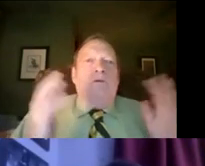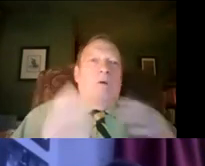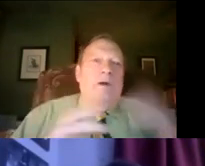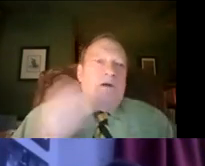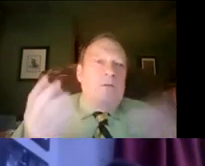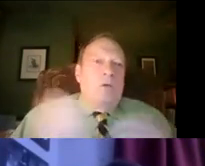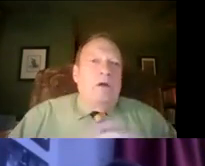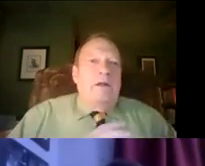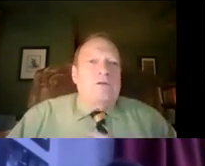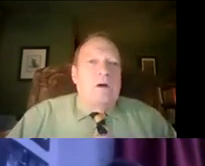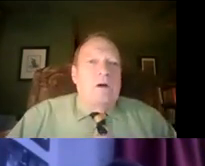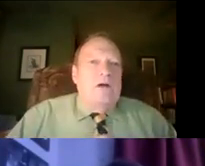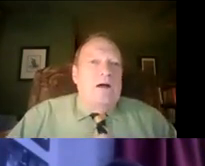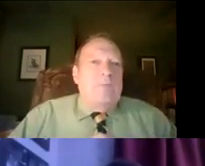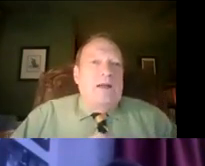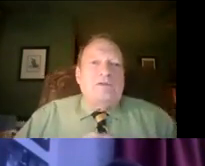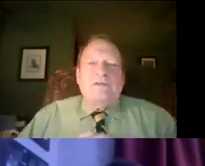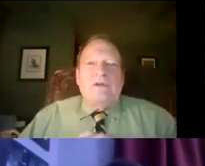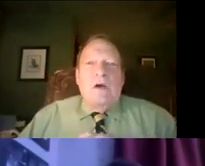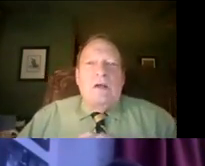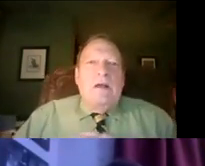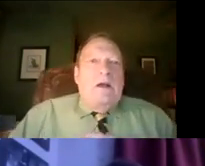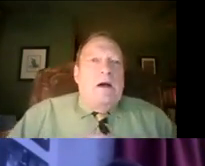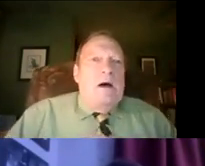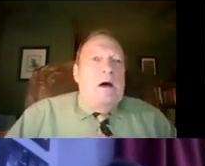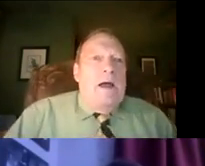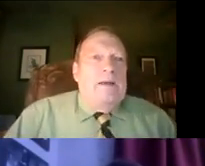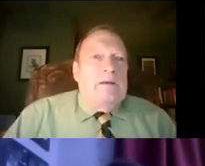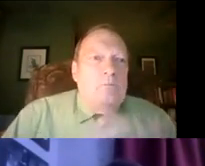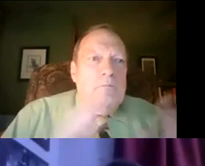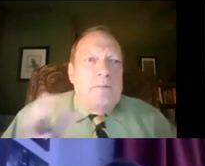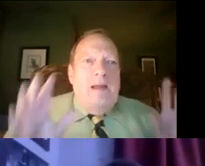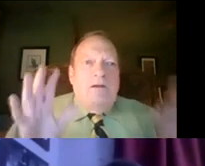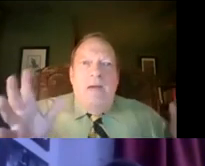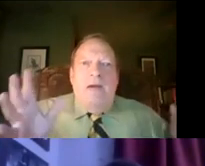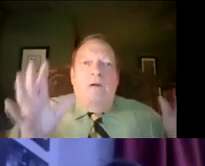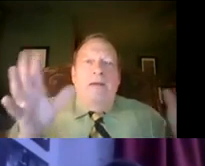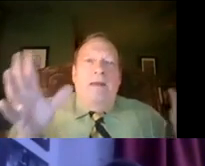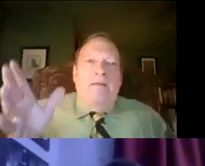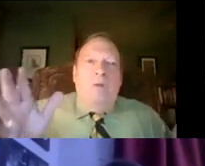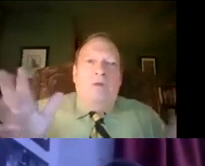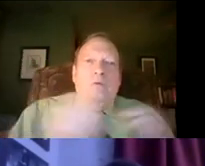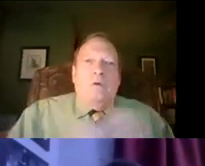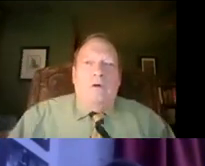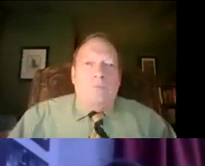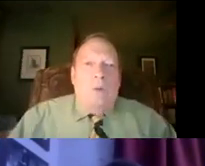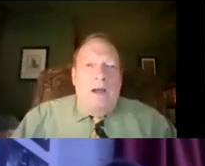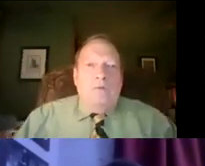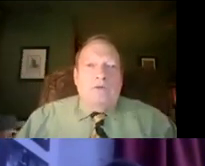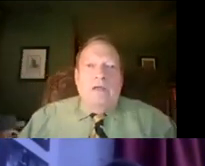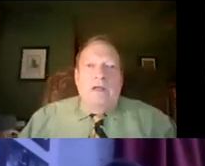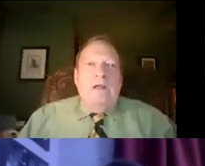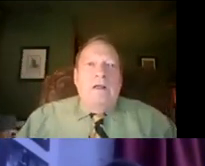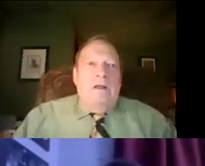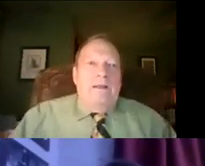of dormitory community and so based and so on. And that the made of metal, and that they would rust to a gorgeous brown,